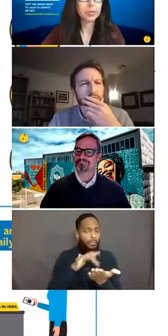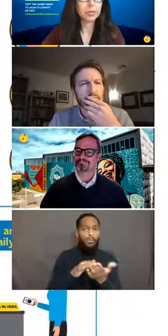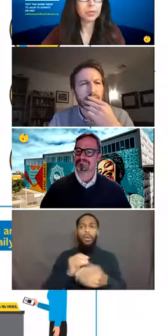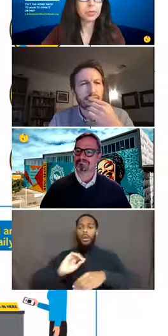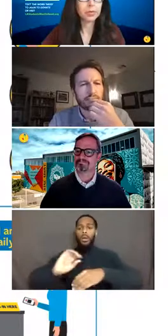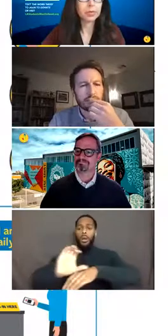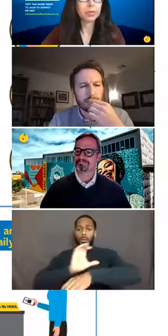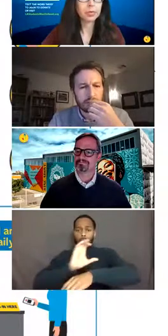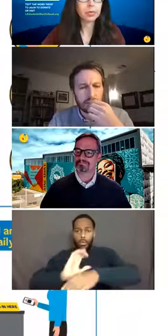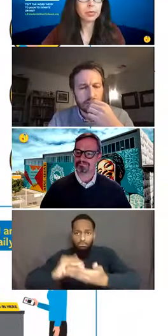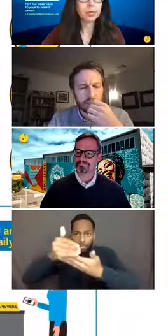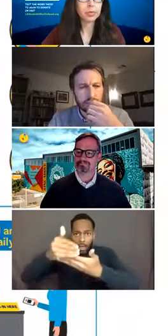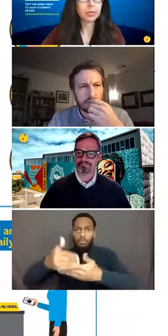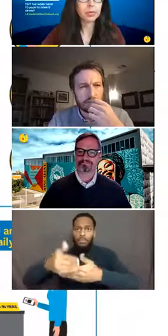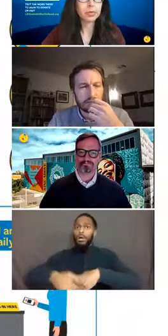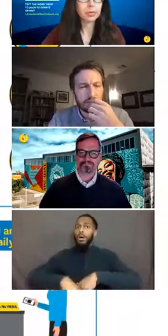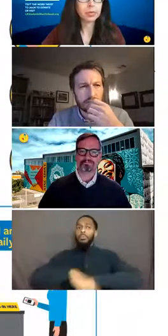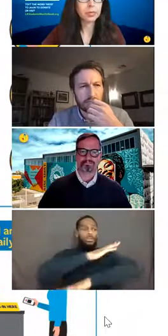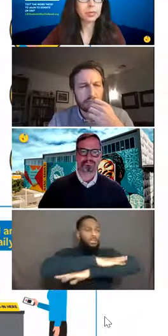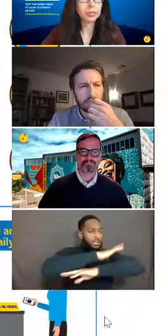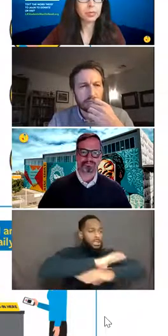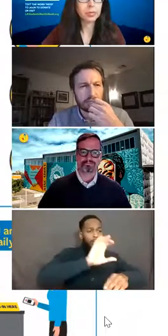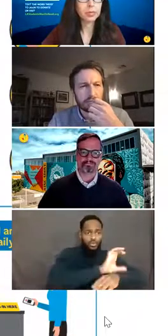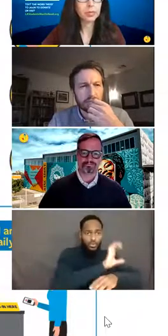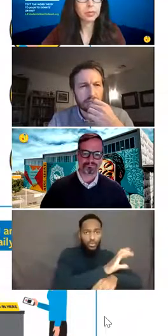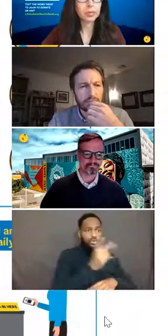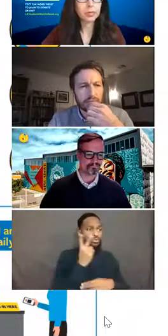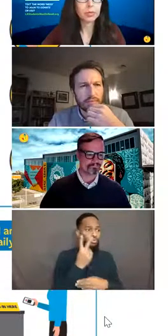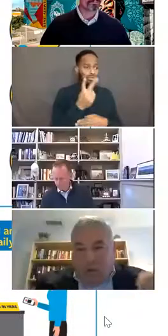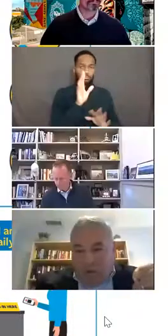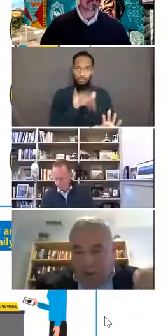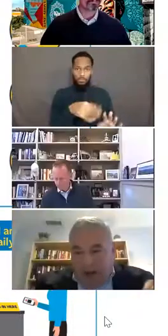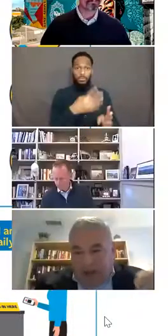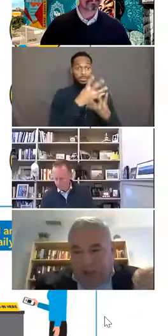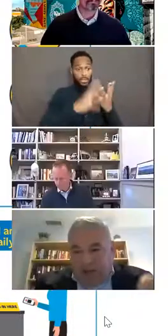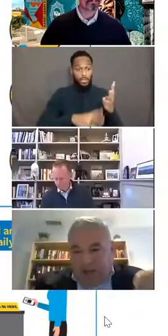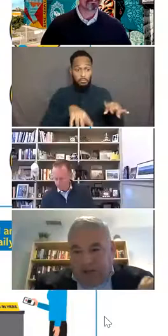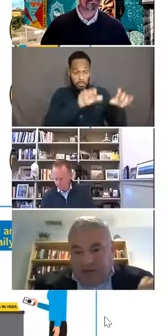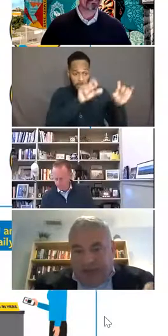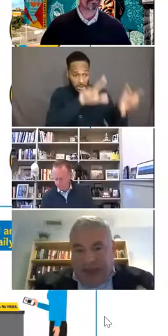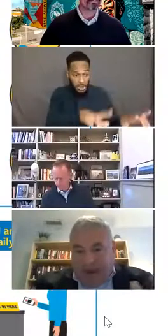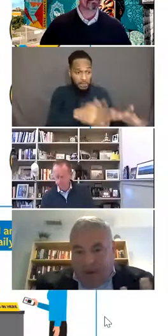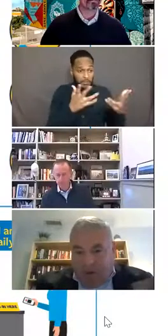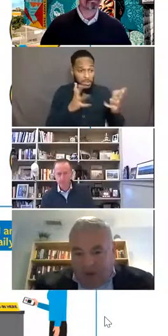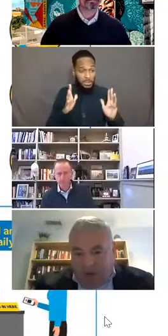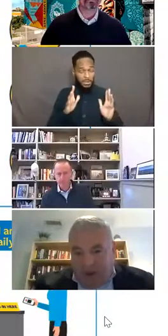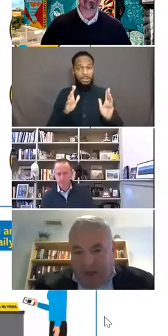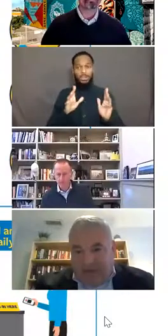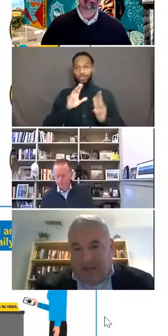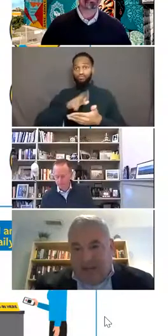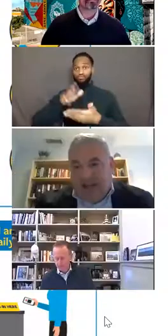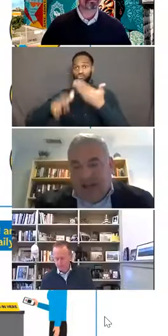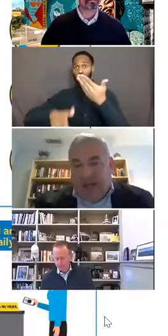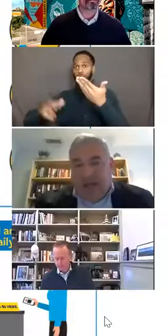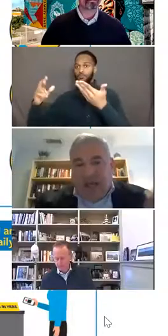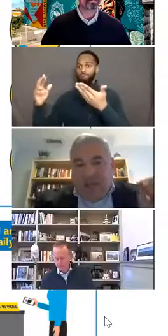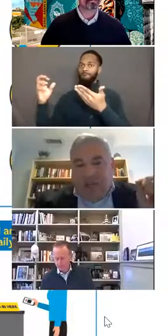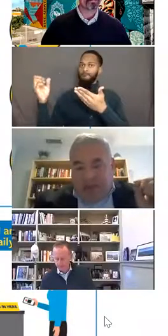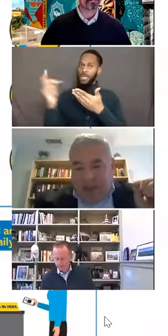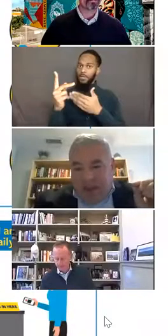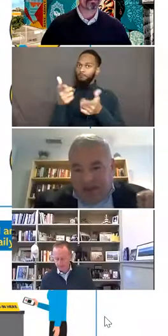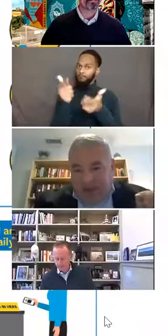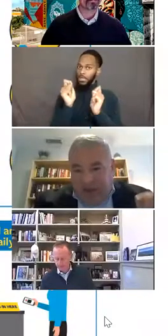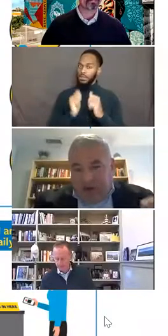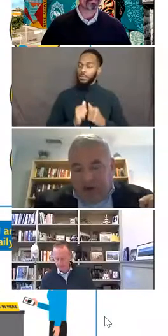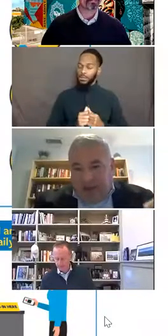get the results back quickly. Also, another feature, when we're ready to bring students back, and of course, we don't have the date yet,